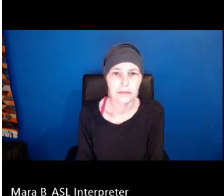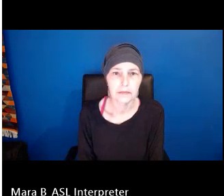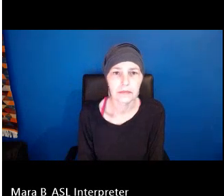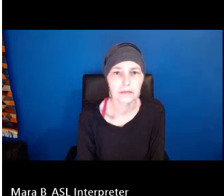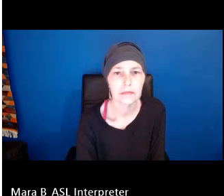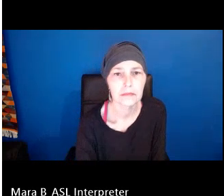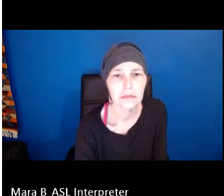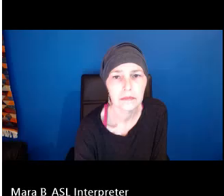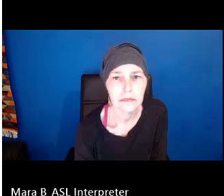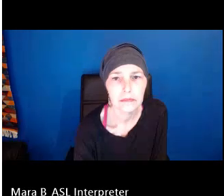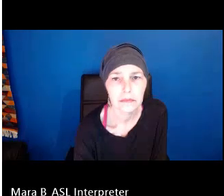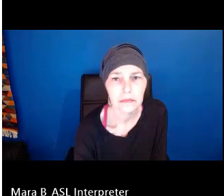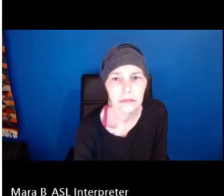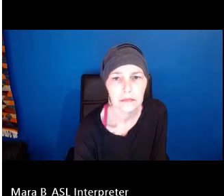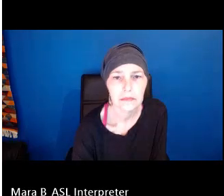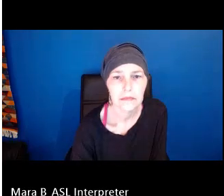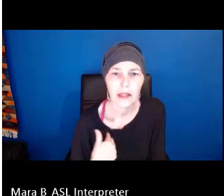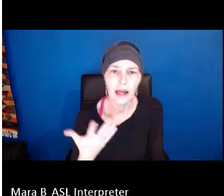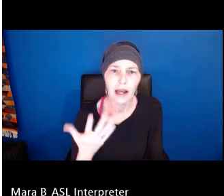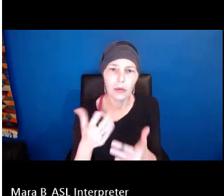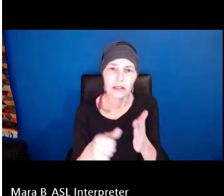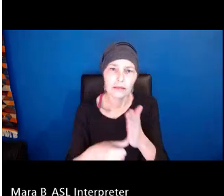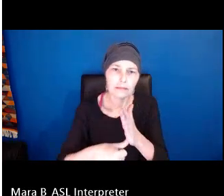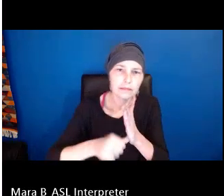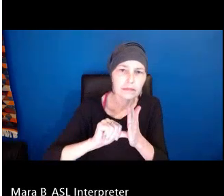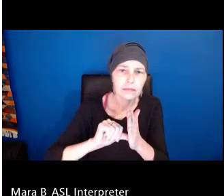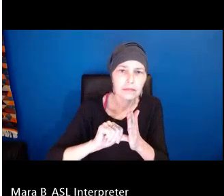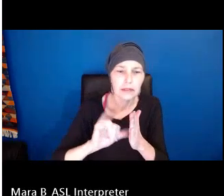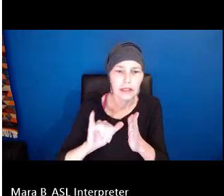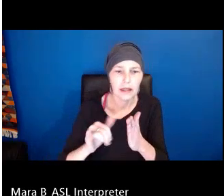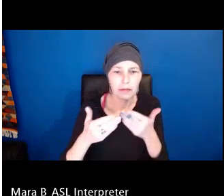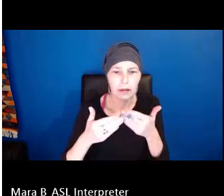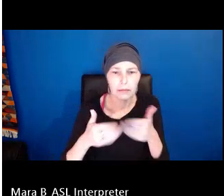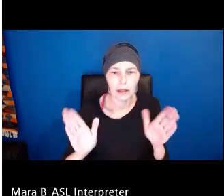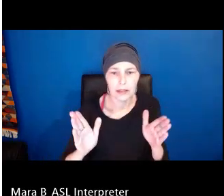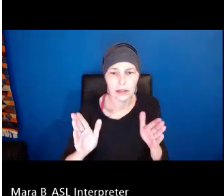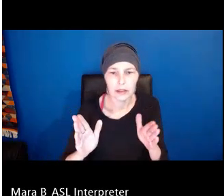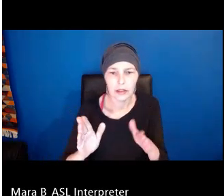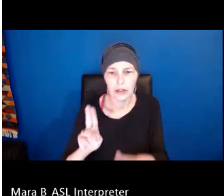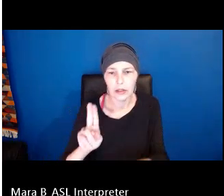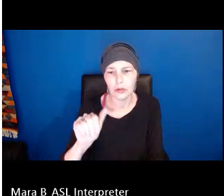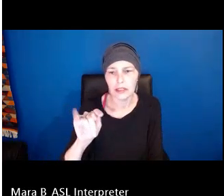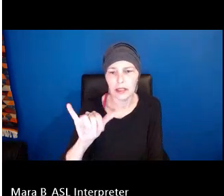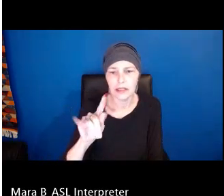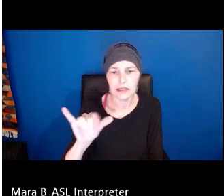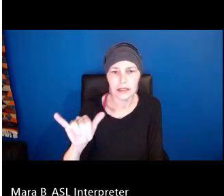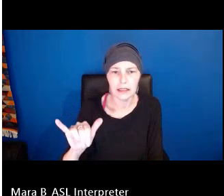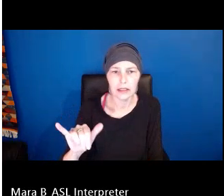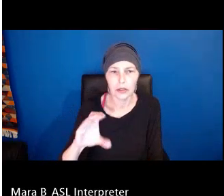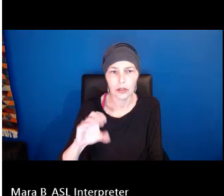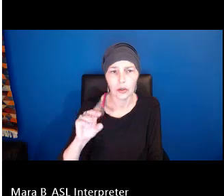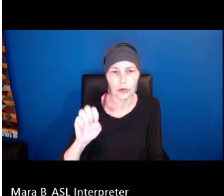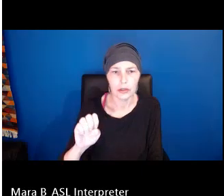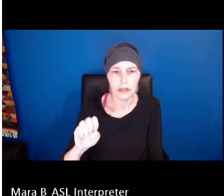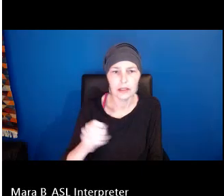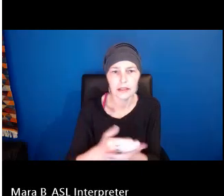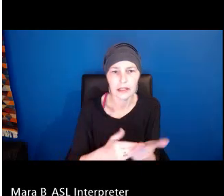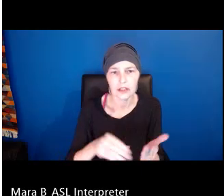I did want to spend a minute highlighting that Public Utility Code section 662, which discusses